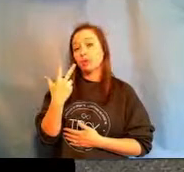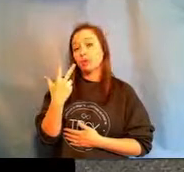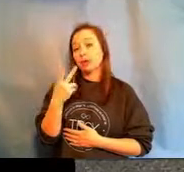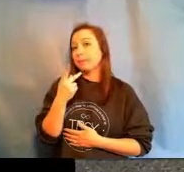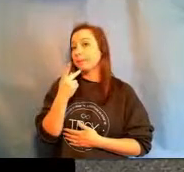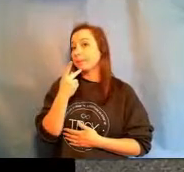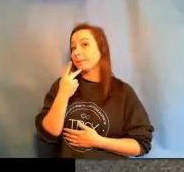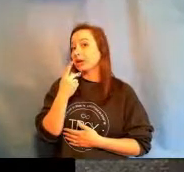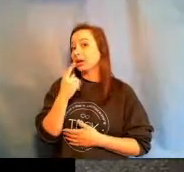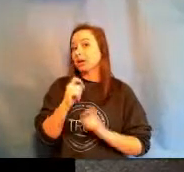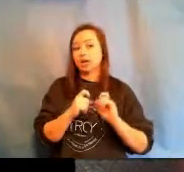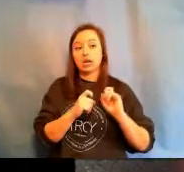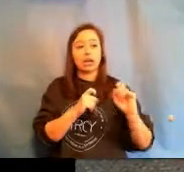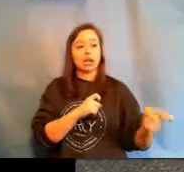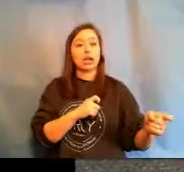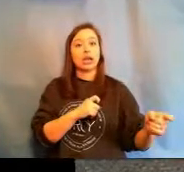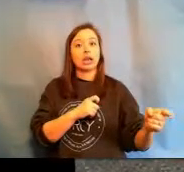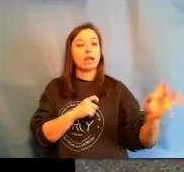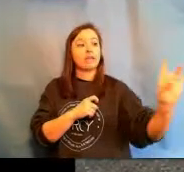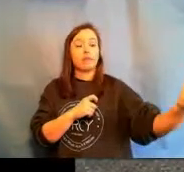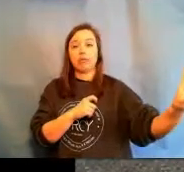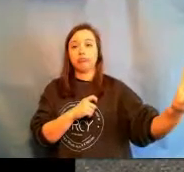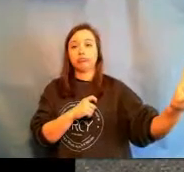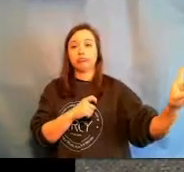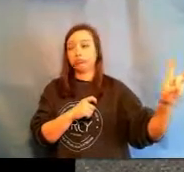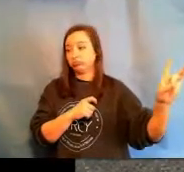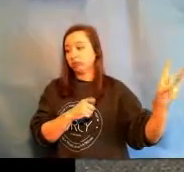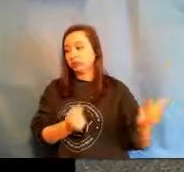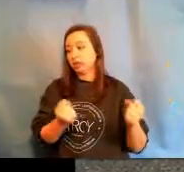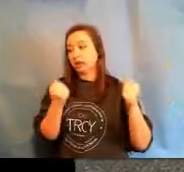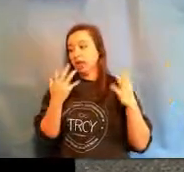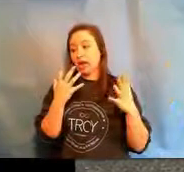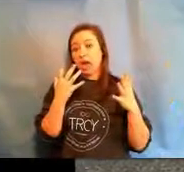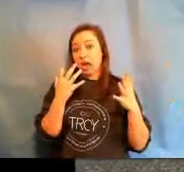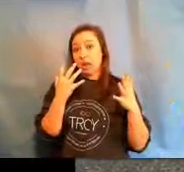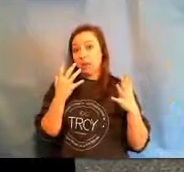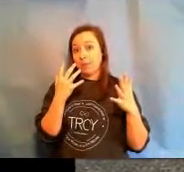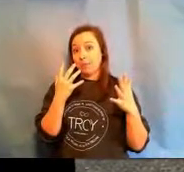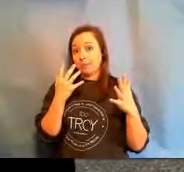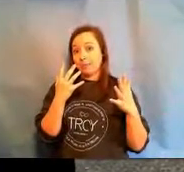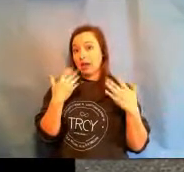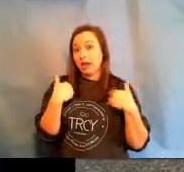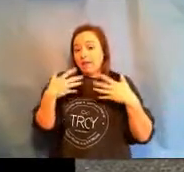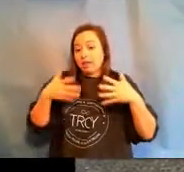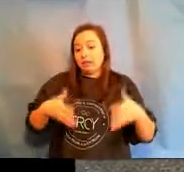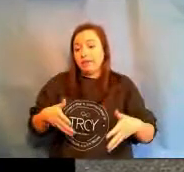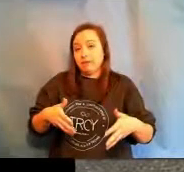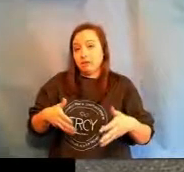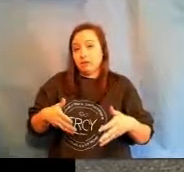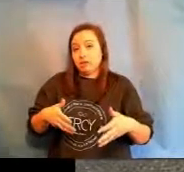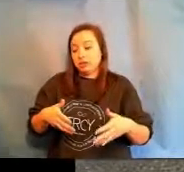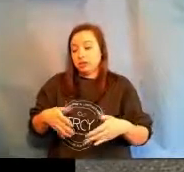hearts and gave Ben 8 candy hearts. How many candy hearts does she have